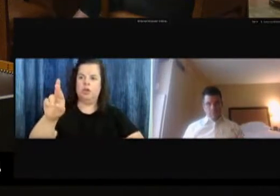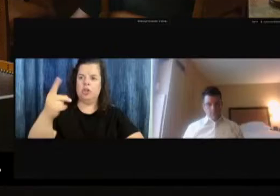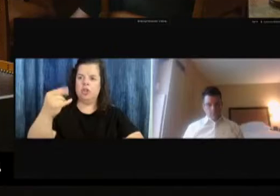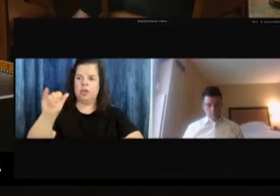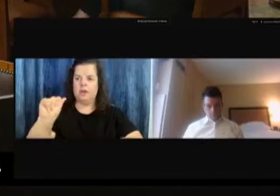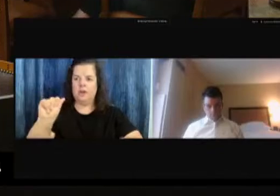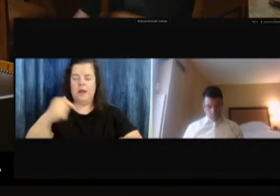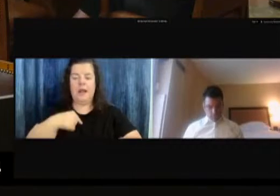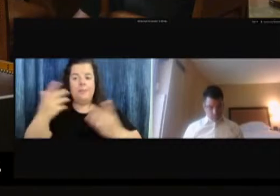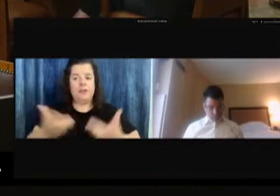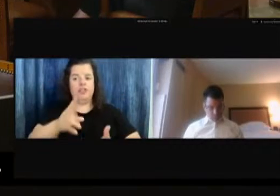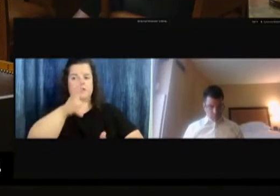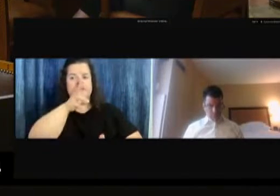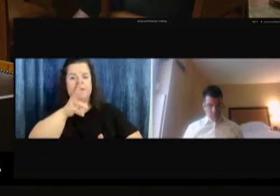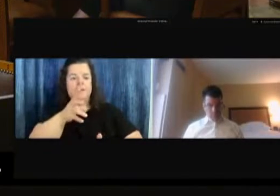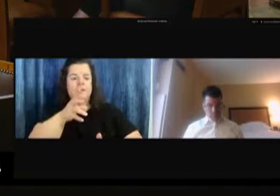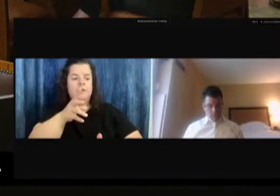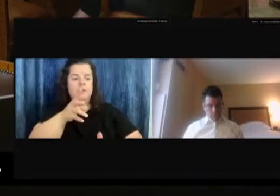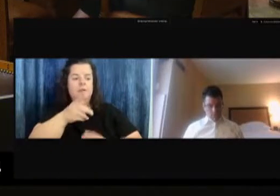speaking on behalf of,